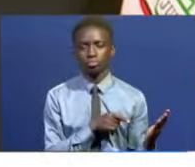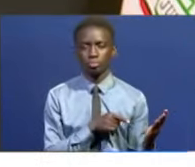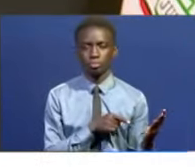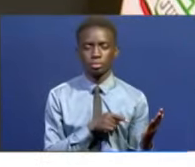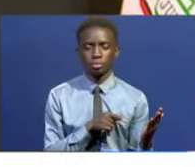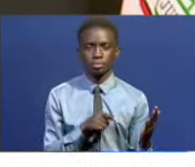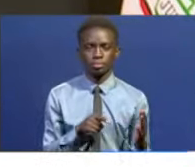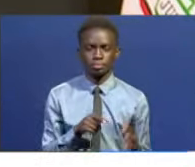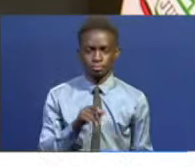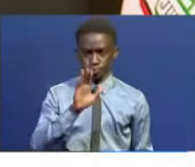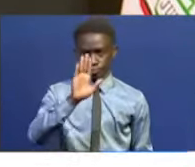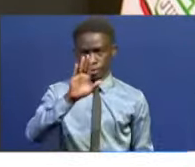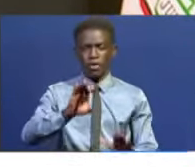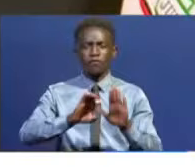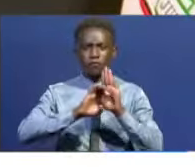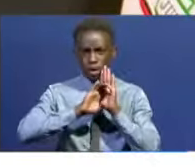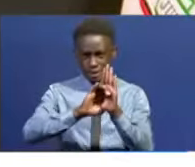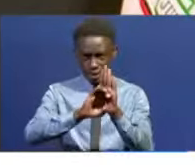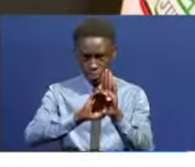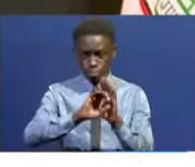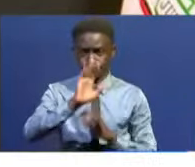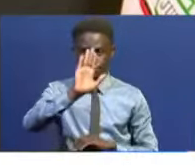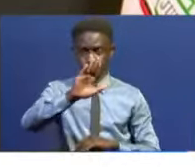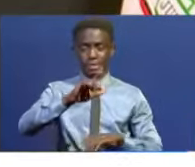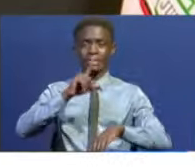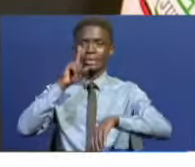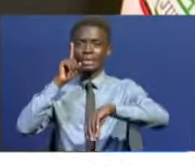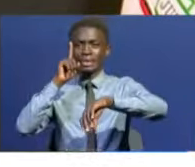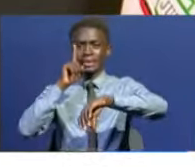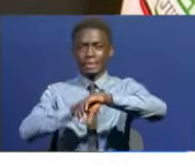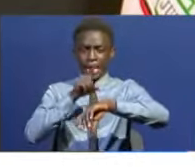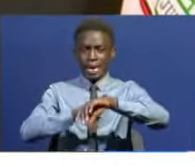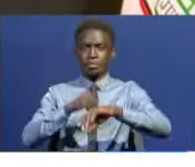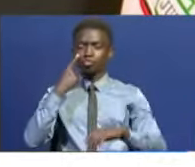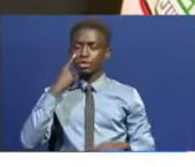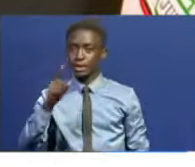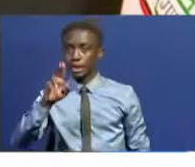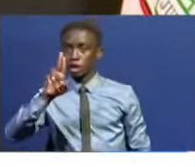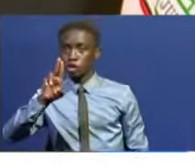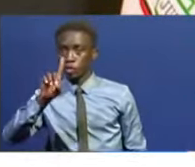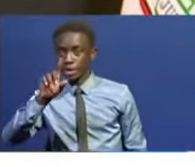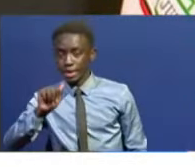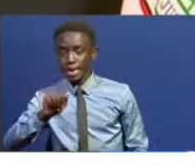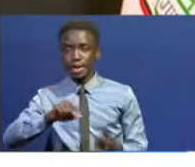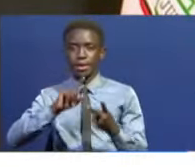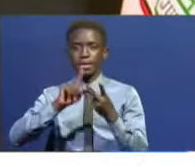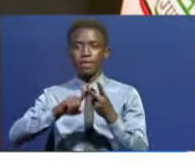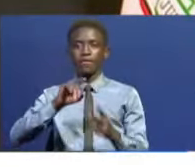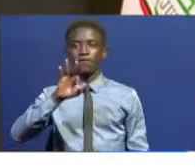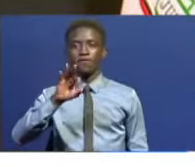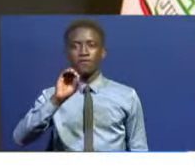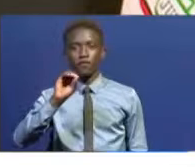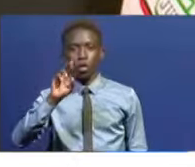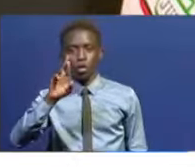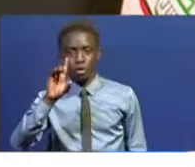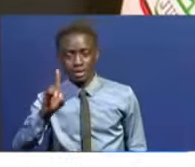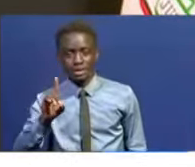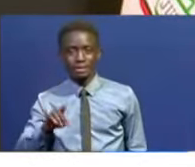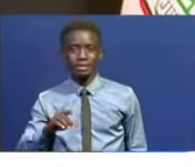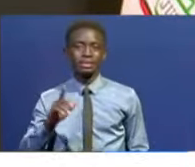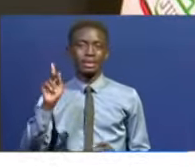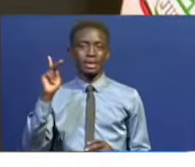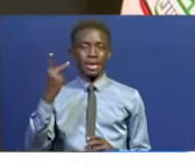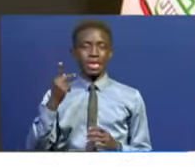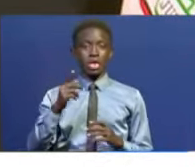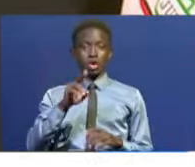Like, for example, in an agreement between UDA and ANC and Ford Kenya, the UDA would nominate